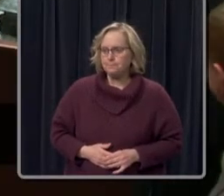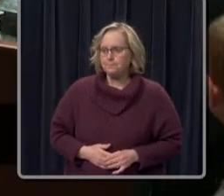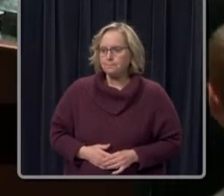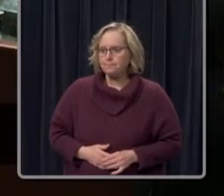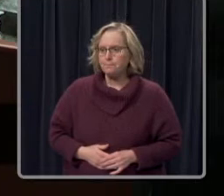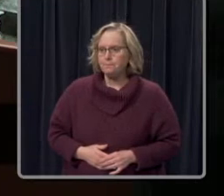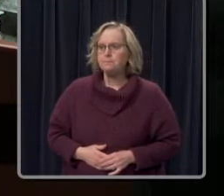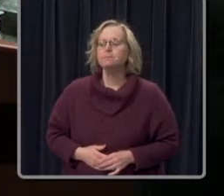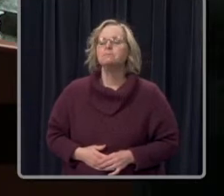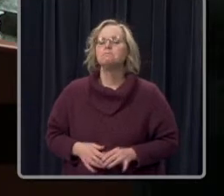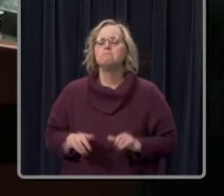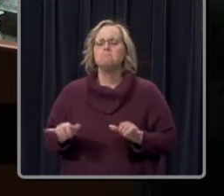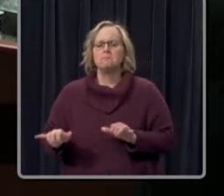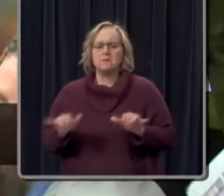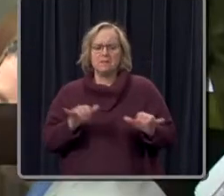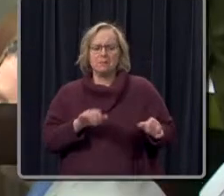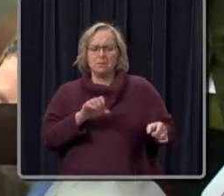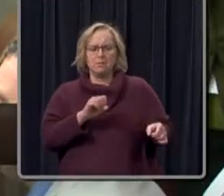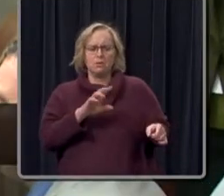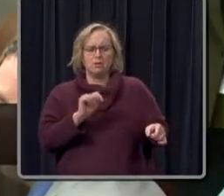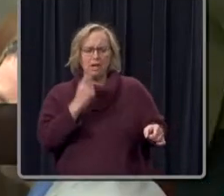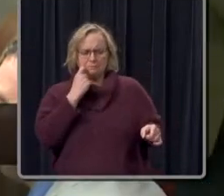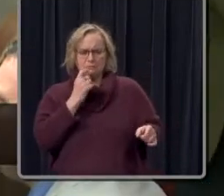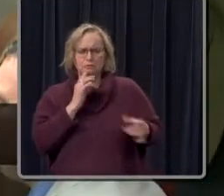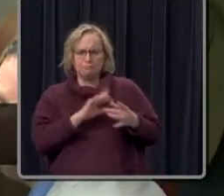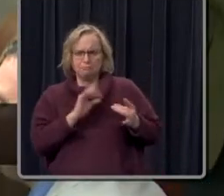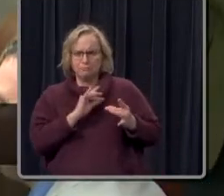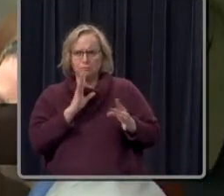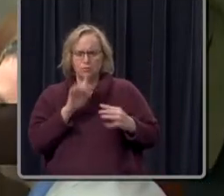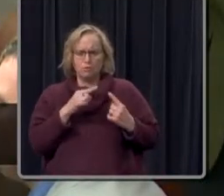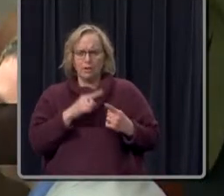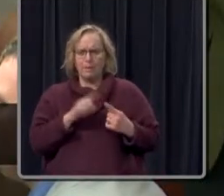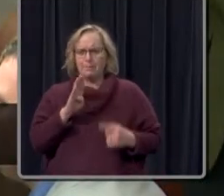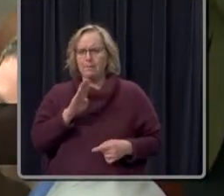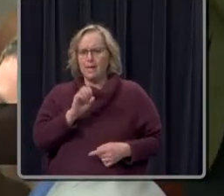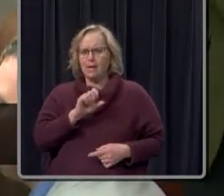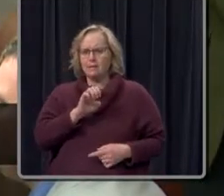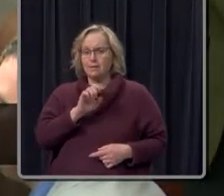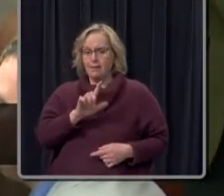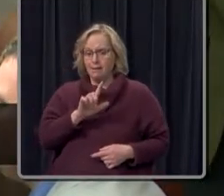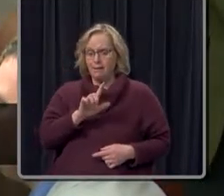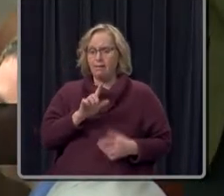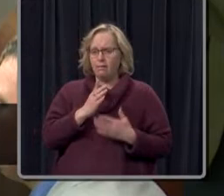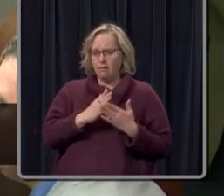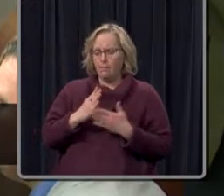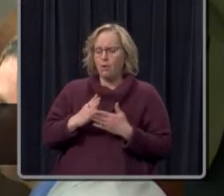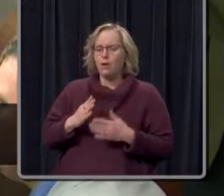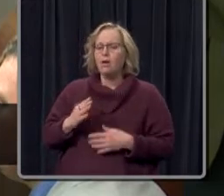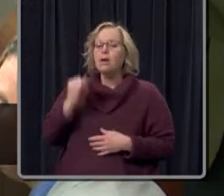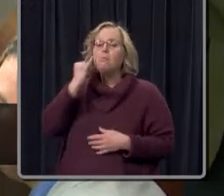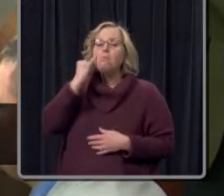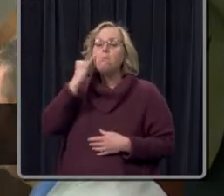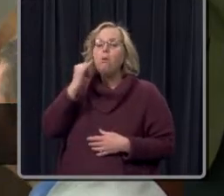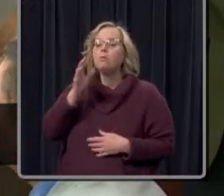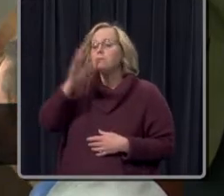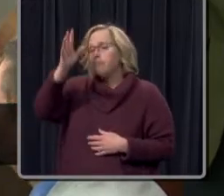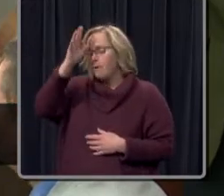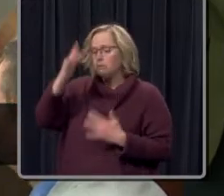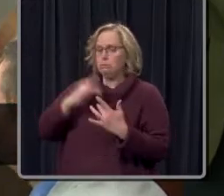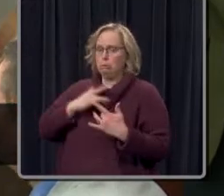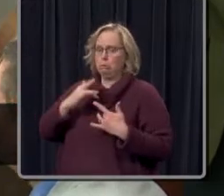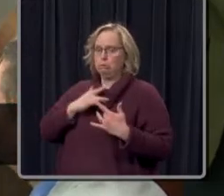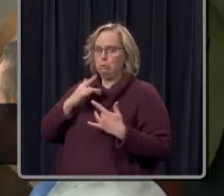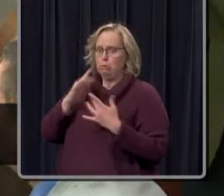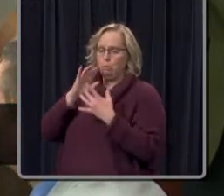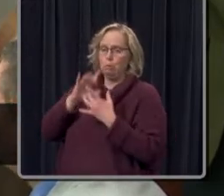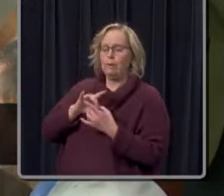Very similar to what Scott just shared in regards to the BSEL component. Anytime a parent has concerns academically, we want